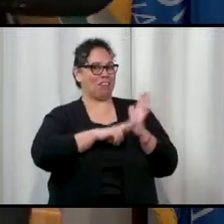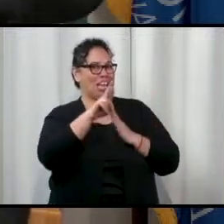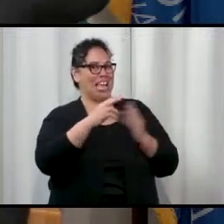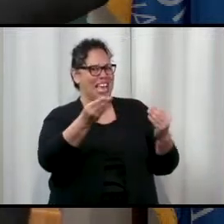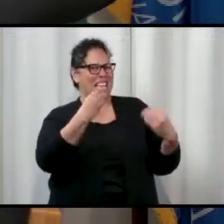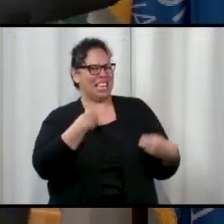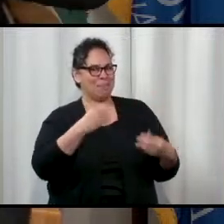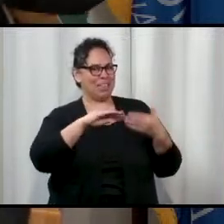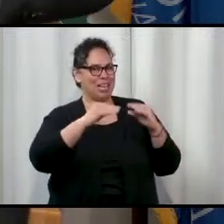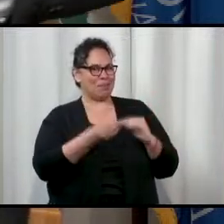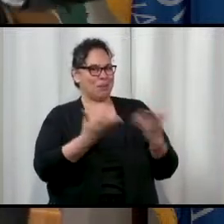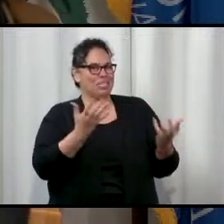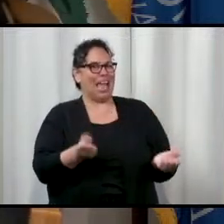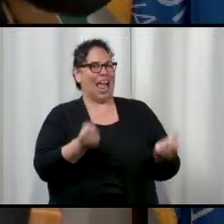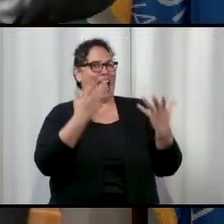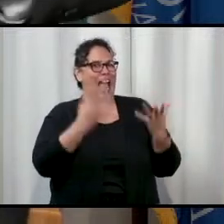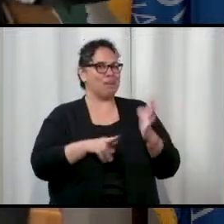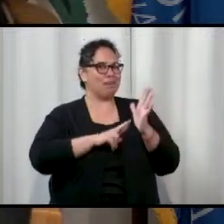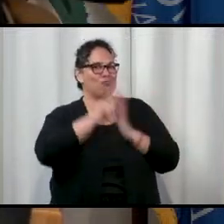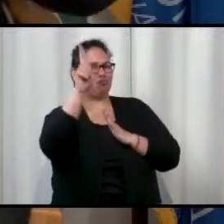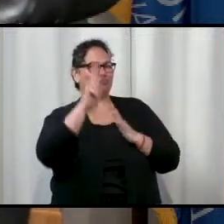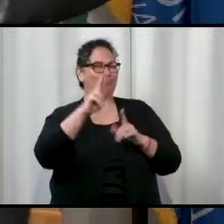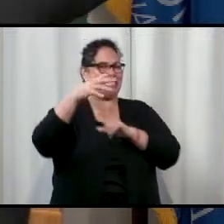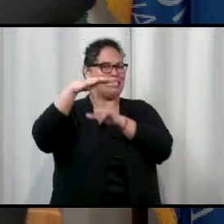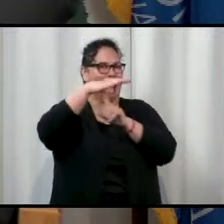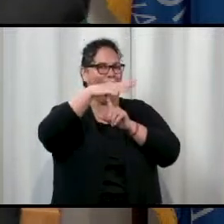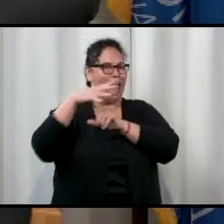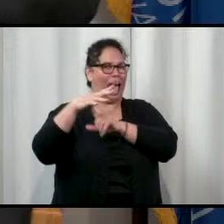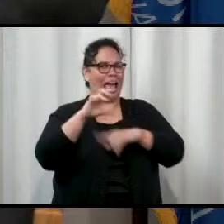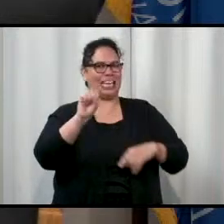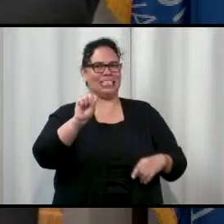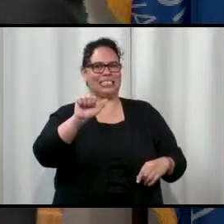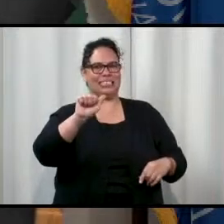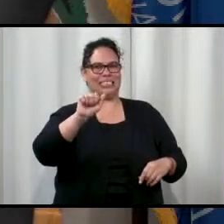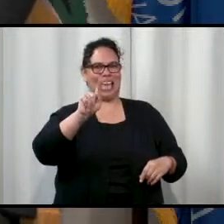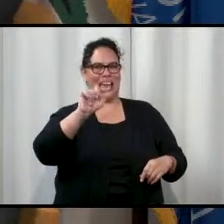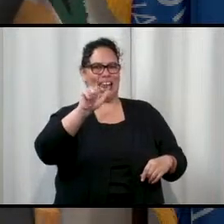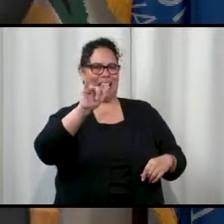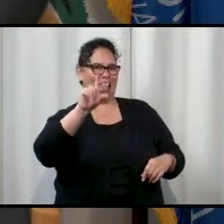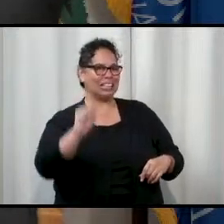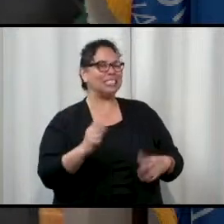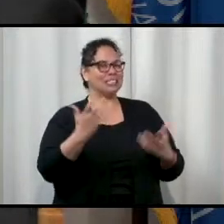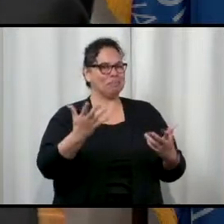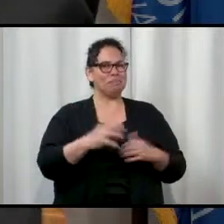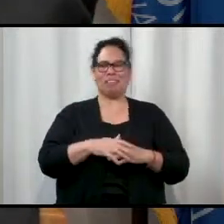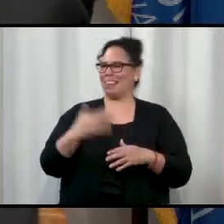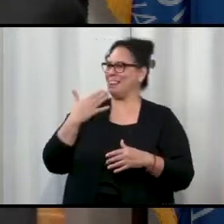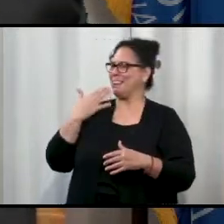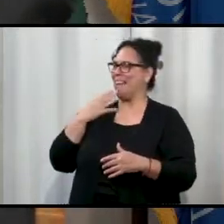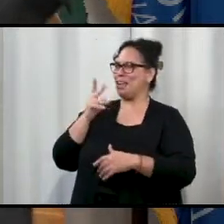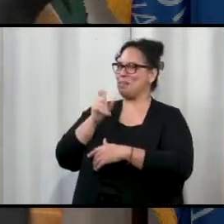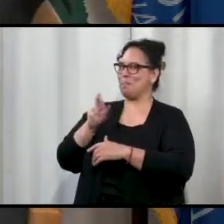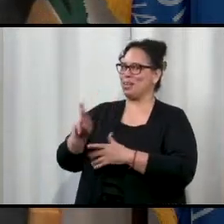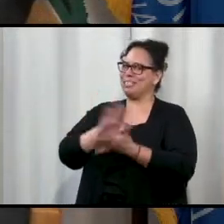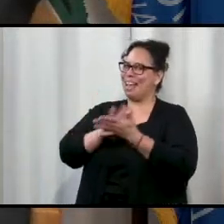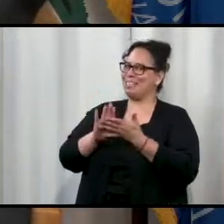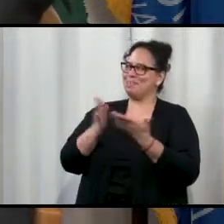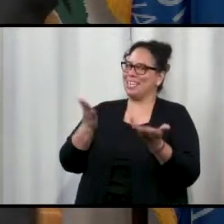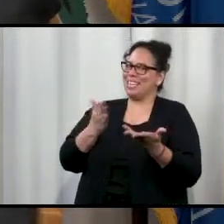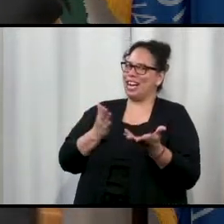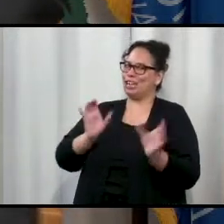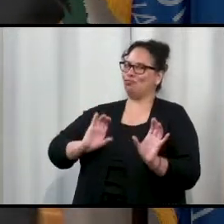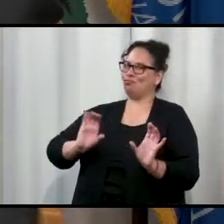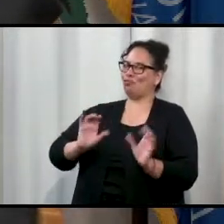man. Where do you stand? How many launches? How many satellites? Where do you guys stand? Yeah, thanks, Mayor. It's Sure. nice to be here and chat with